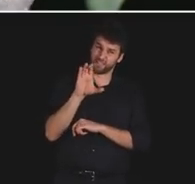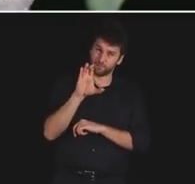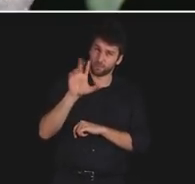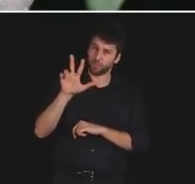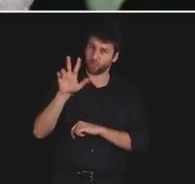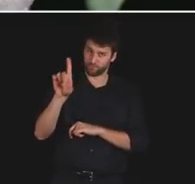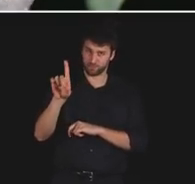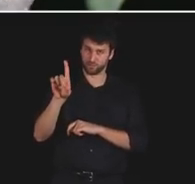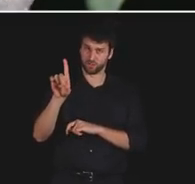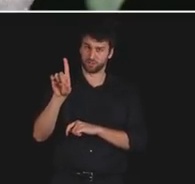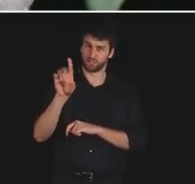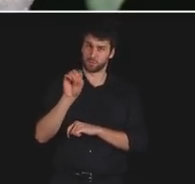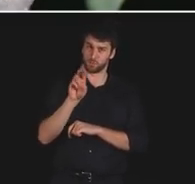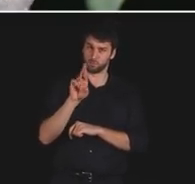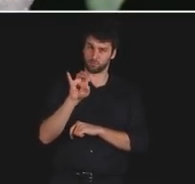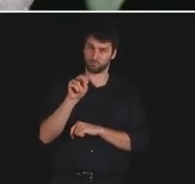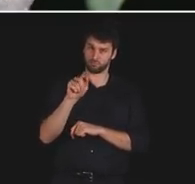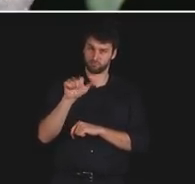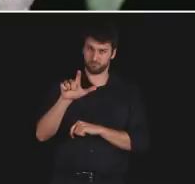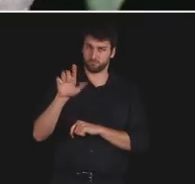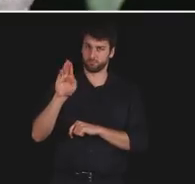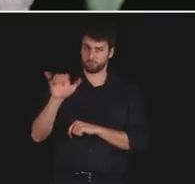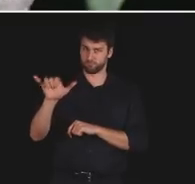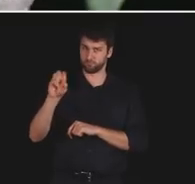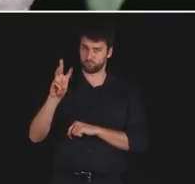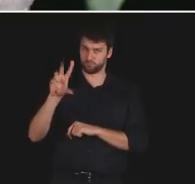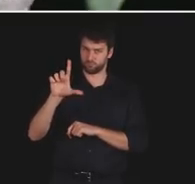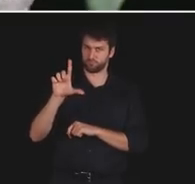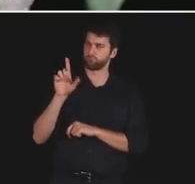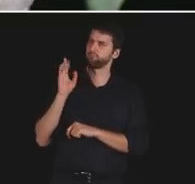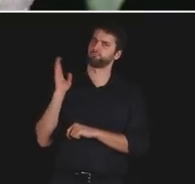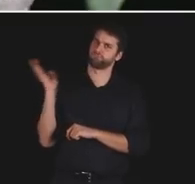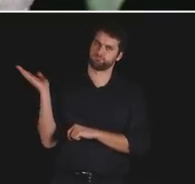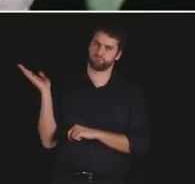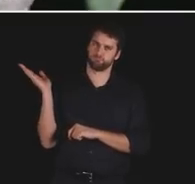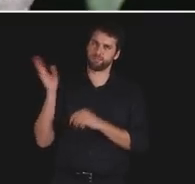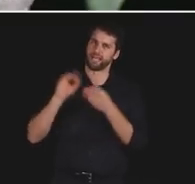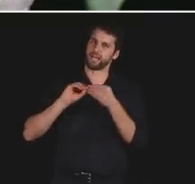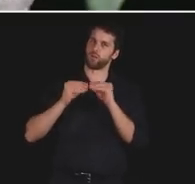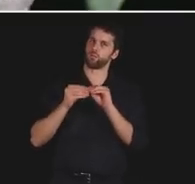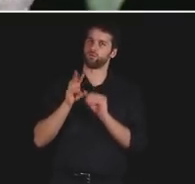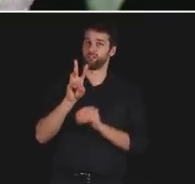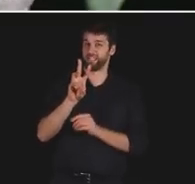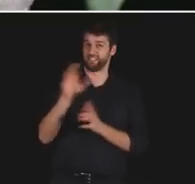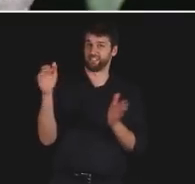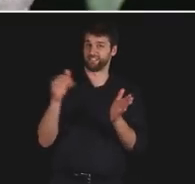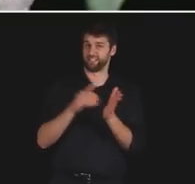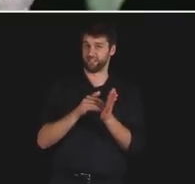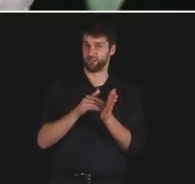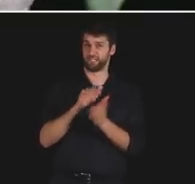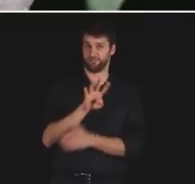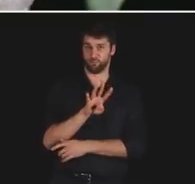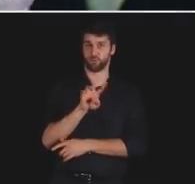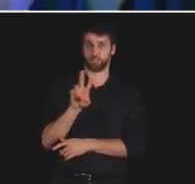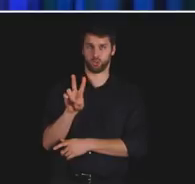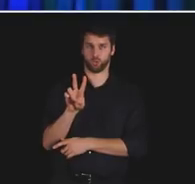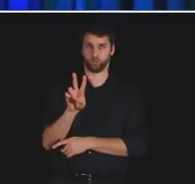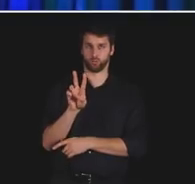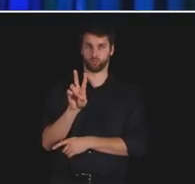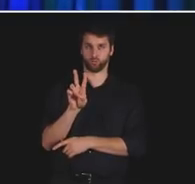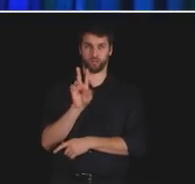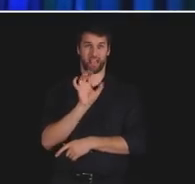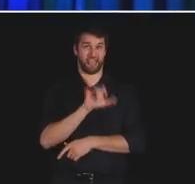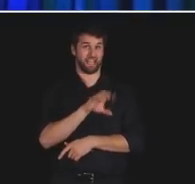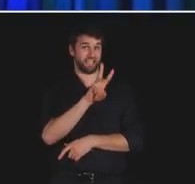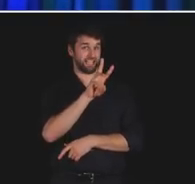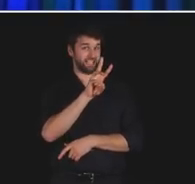India, number 6,042, 60% of all birds on Earth. And then 1 hour